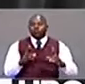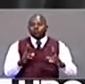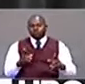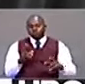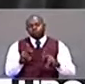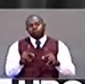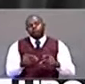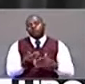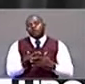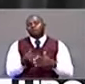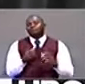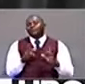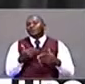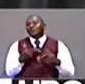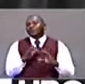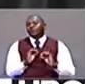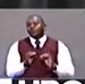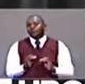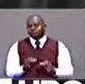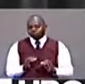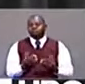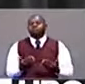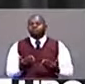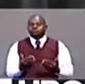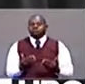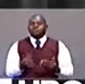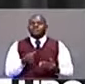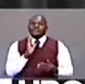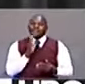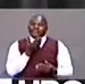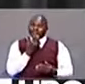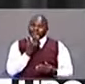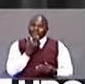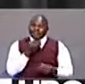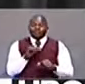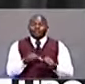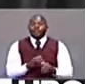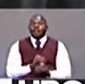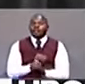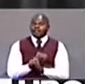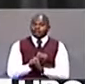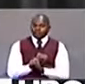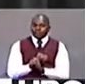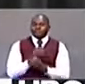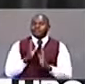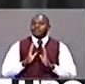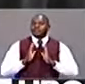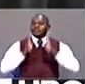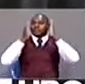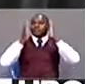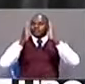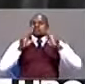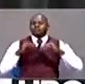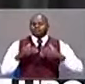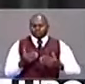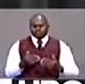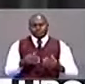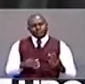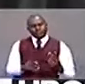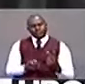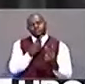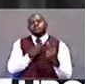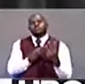to those who are hopeless. He stood for charity, about love, as archbishop. And then the